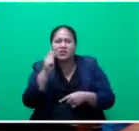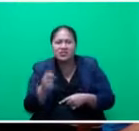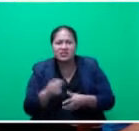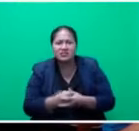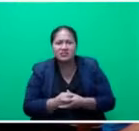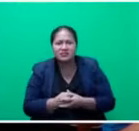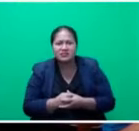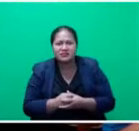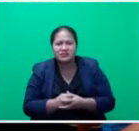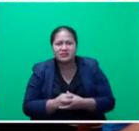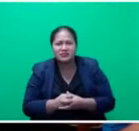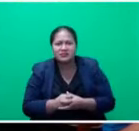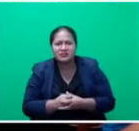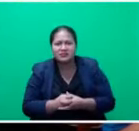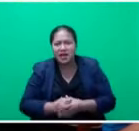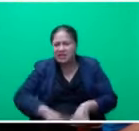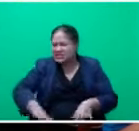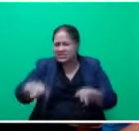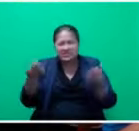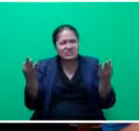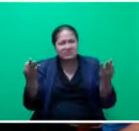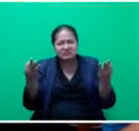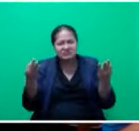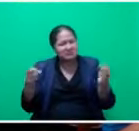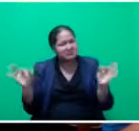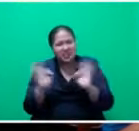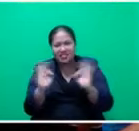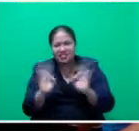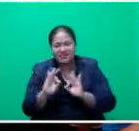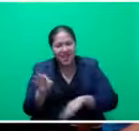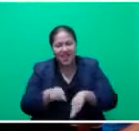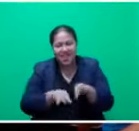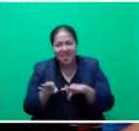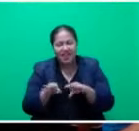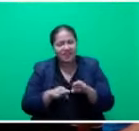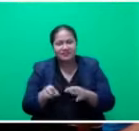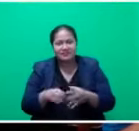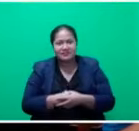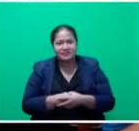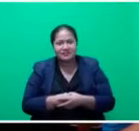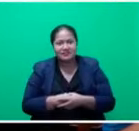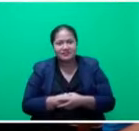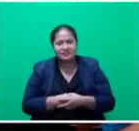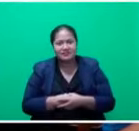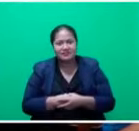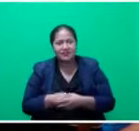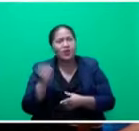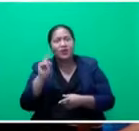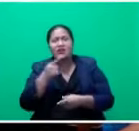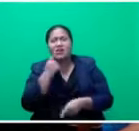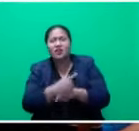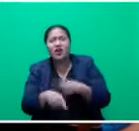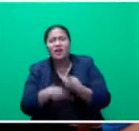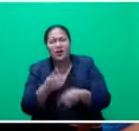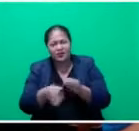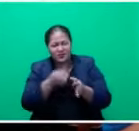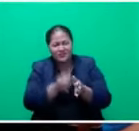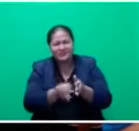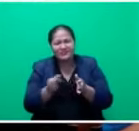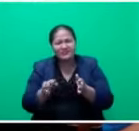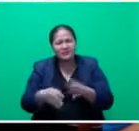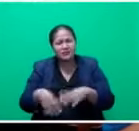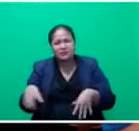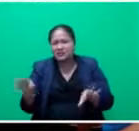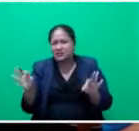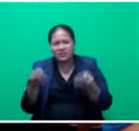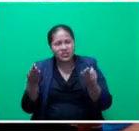Incredibly, Mr. Speaker, zero, no plan. No plan. What did the speech say about manufacturing? Zero, no